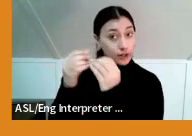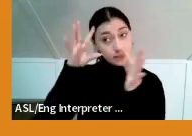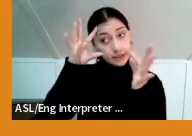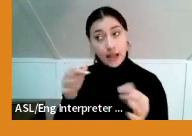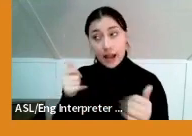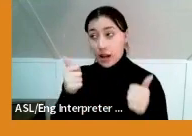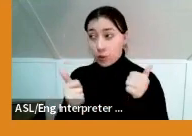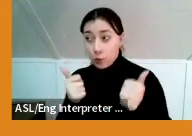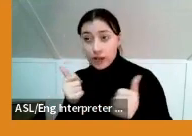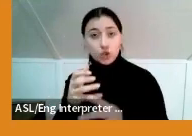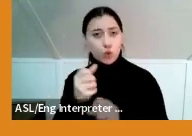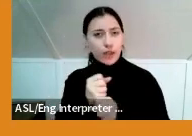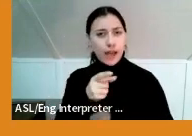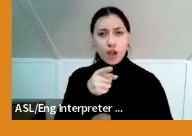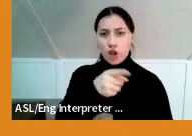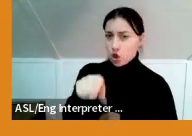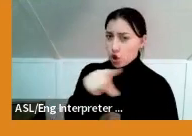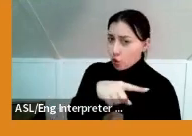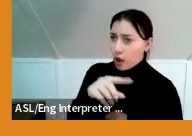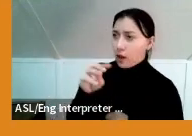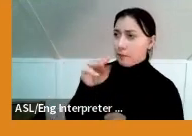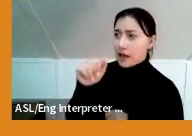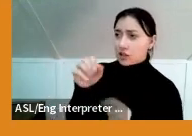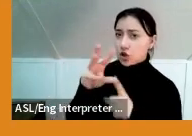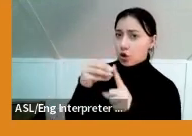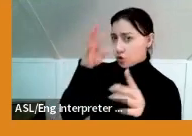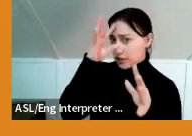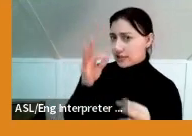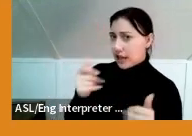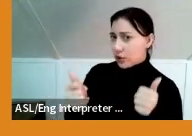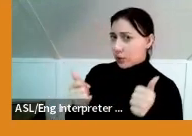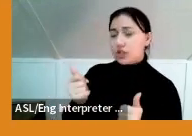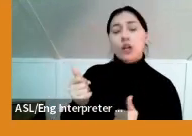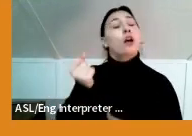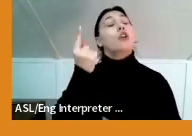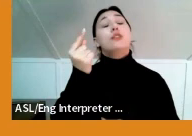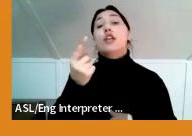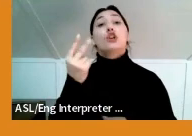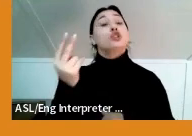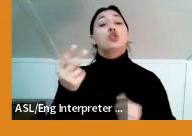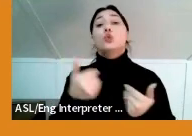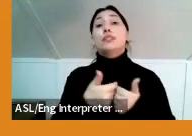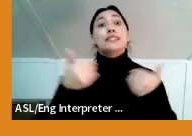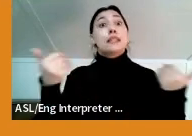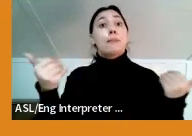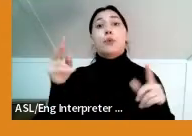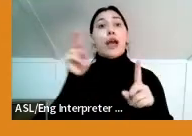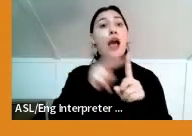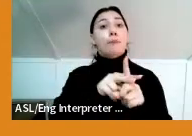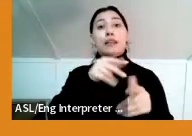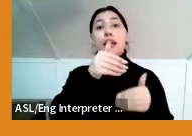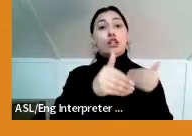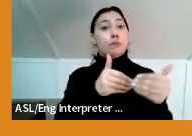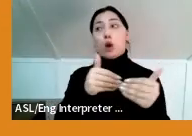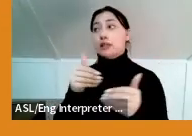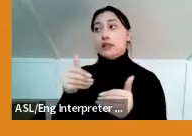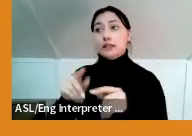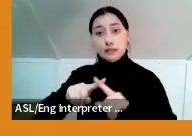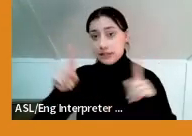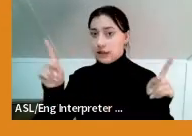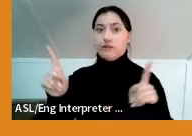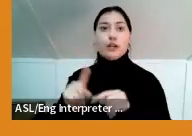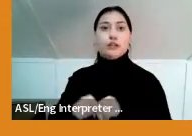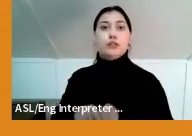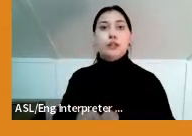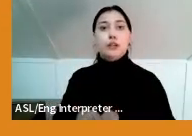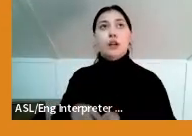Do we choose? Can you talk a little bit about that? Sure. These are two entirely separate application processes. And we do know